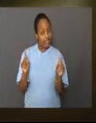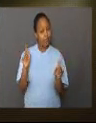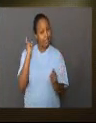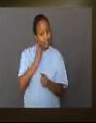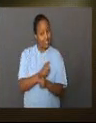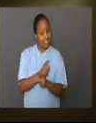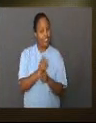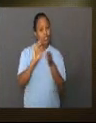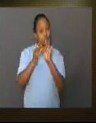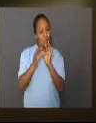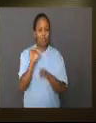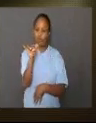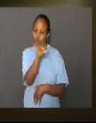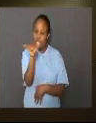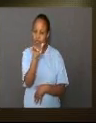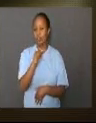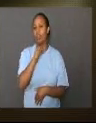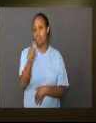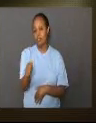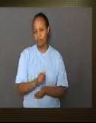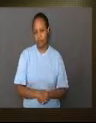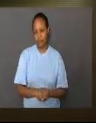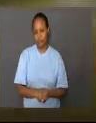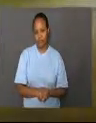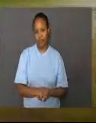fact mean the same thing.